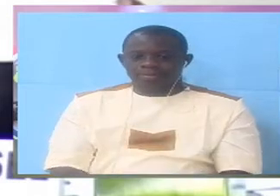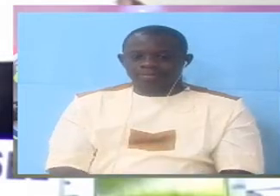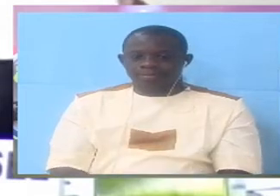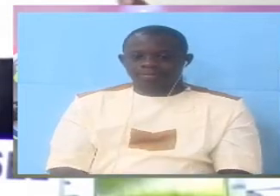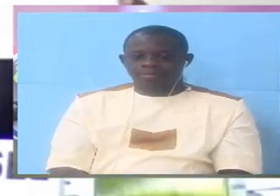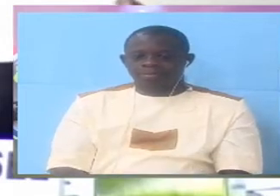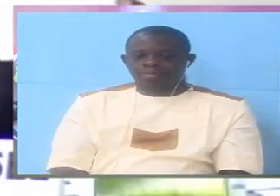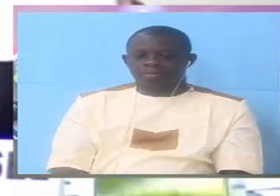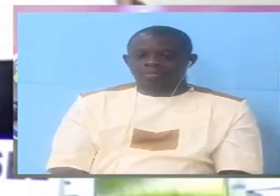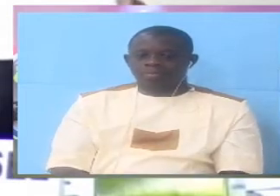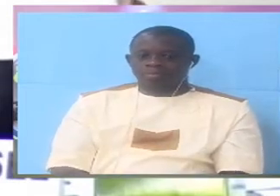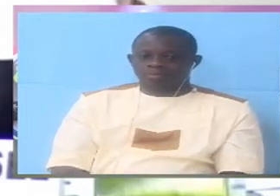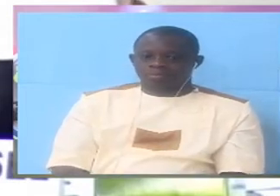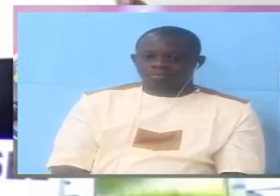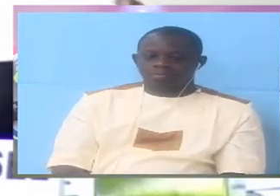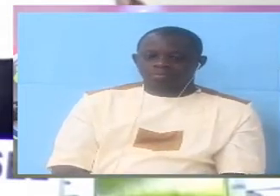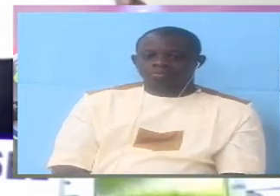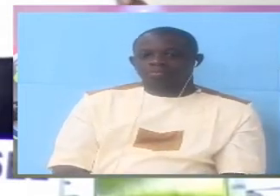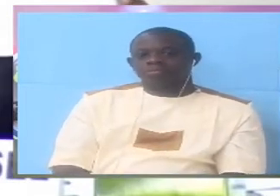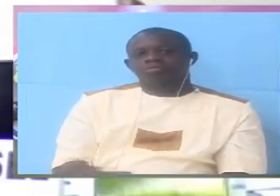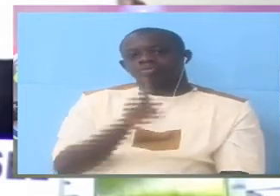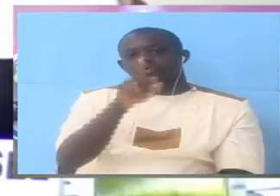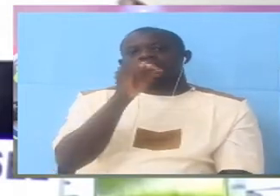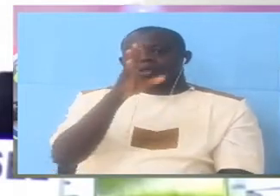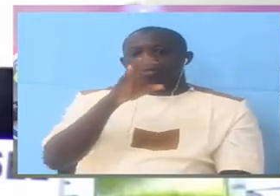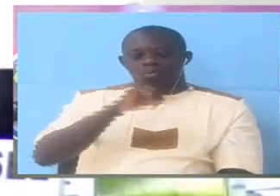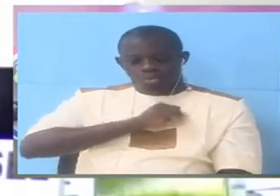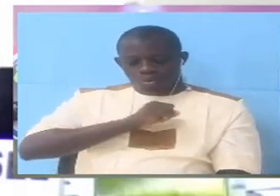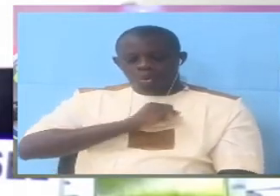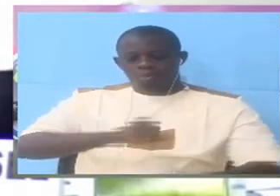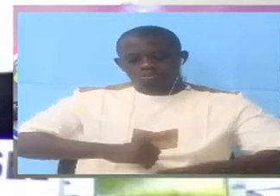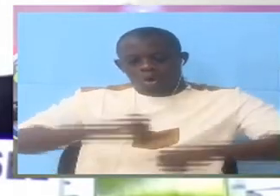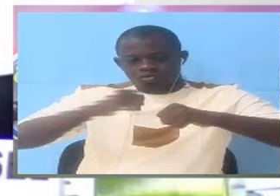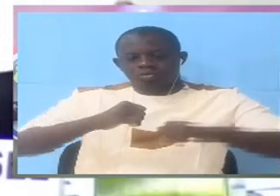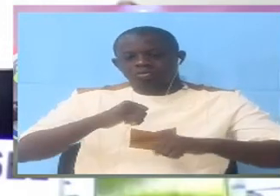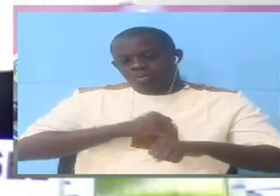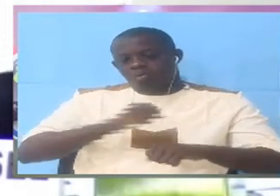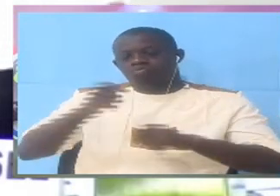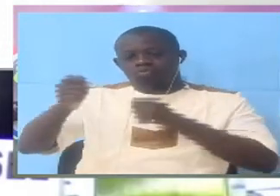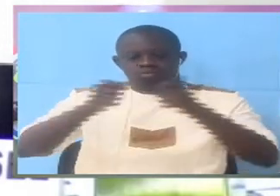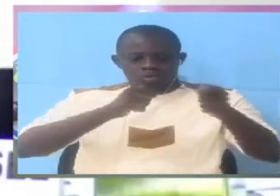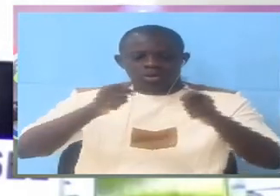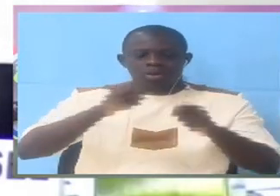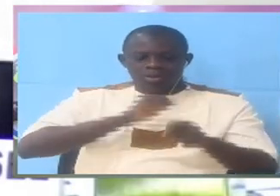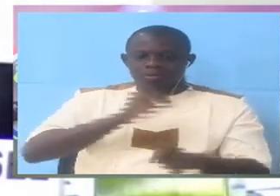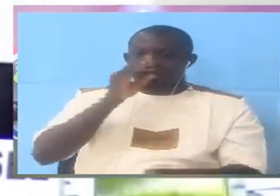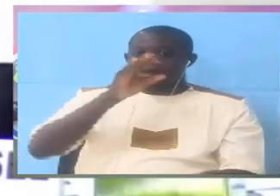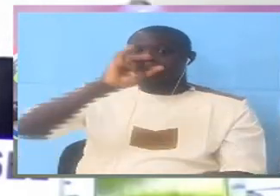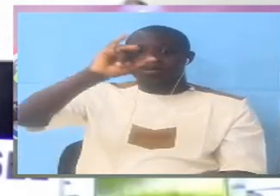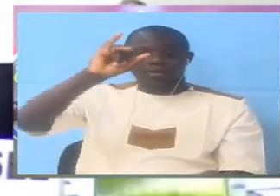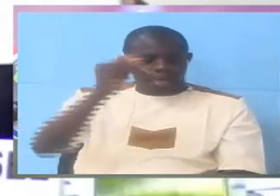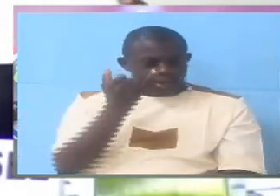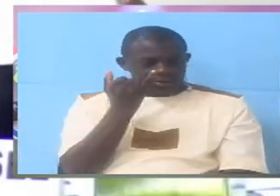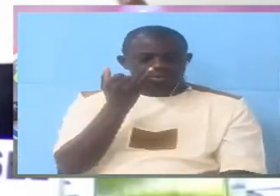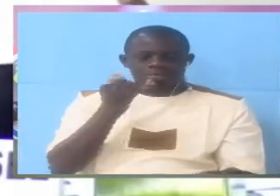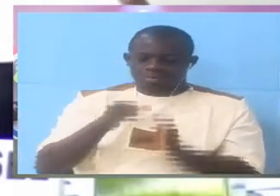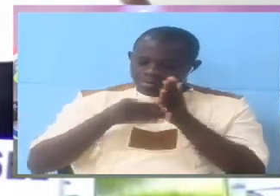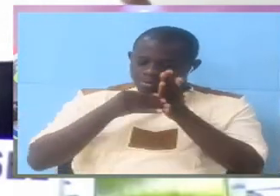you said he was the boss. He was supervising it. He said, yes, the director.